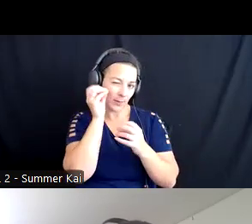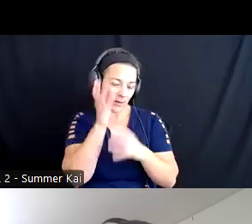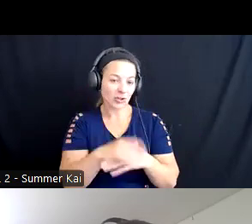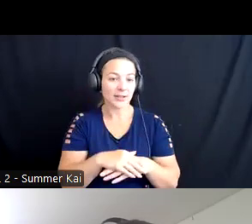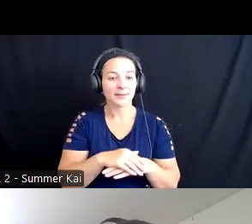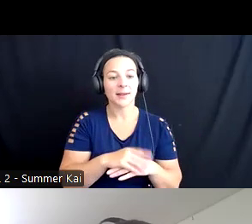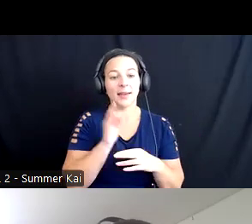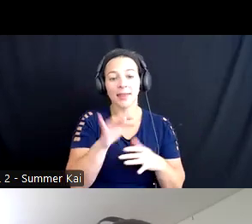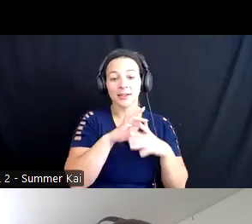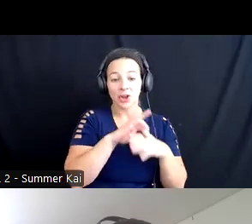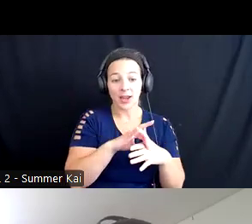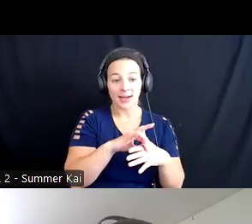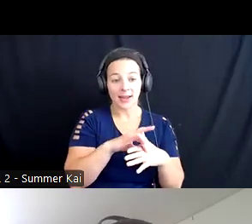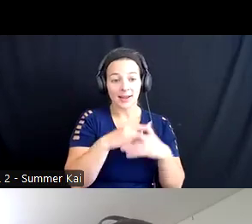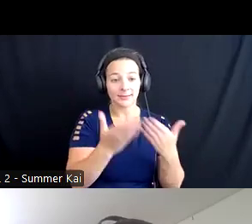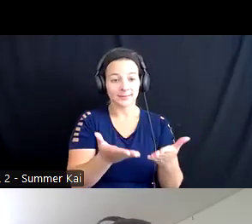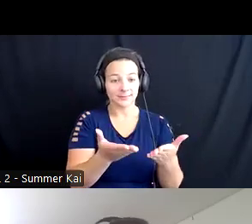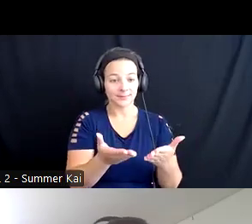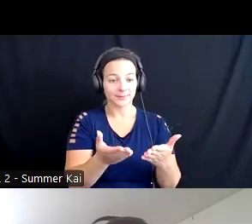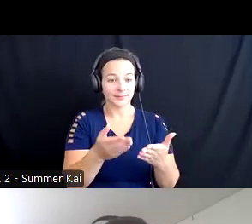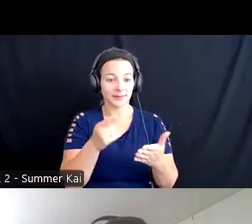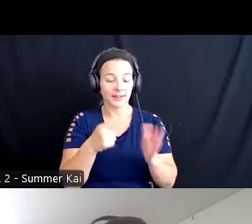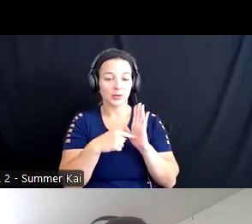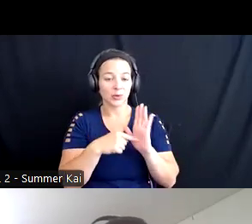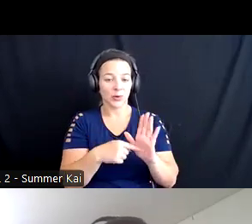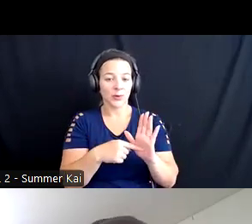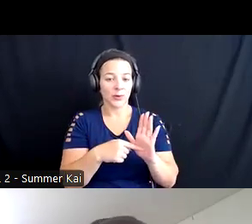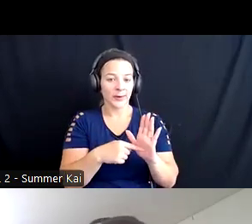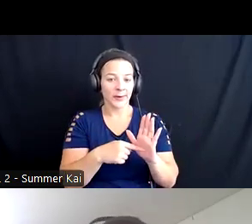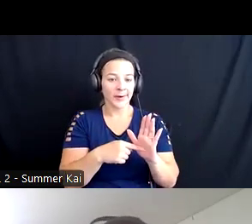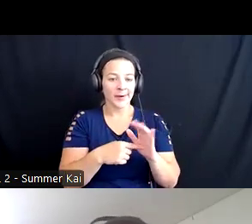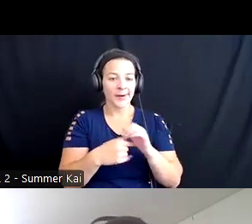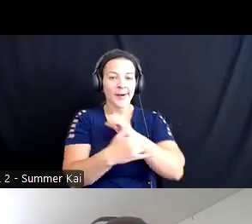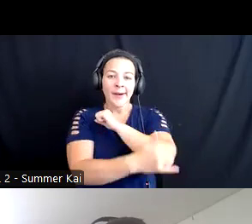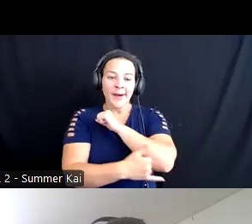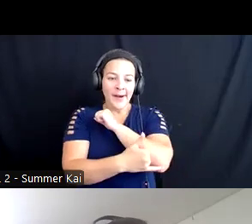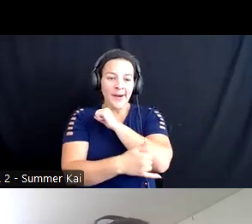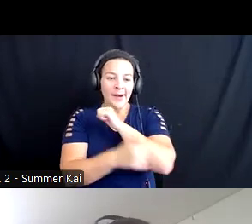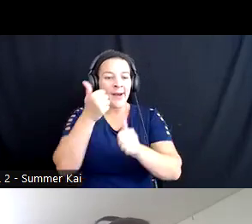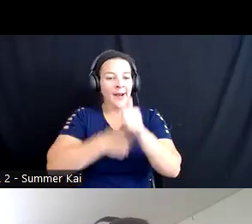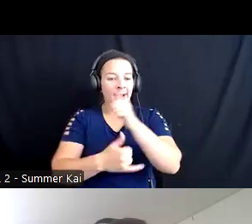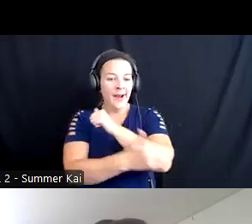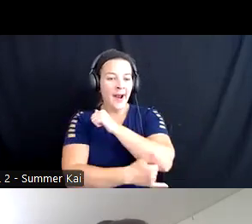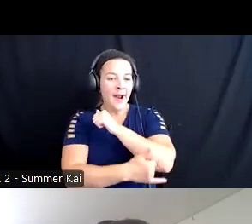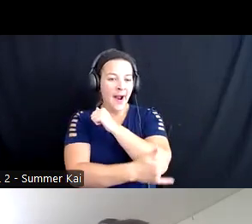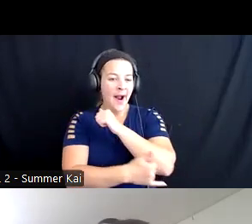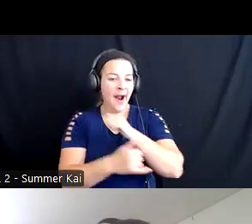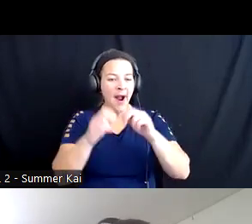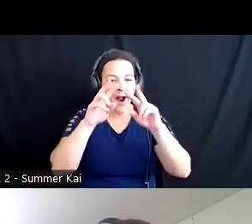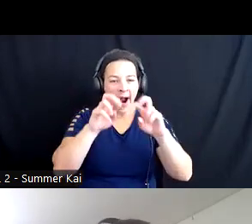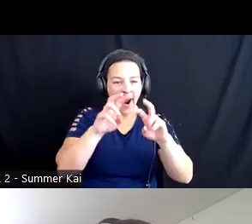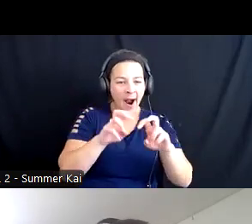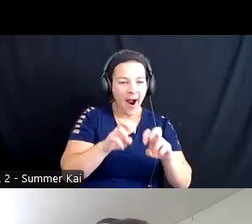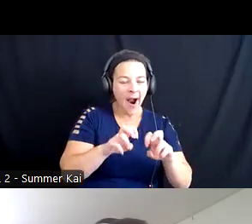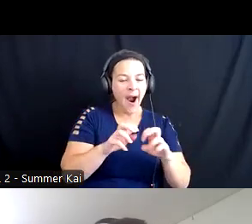of this section is visualized in this map here, showing a county by county breakdown of the number of